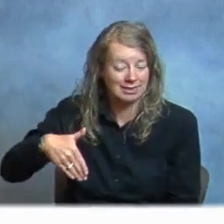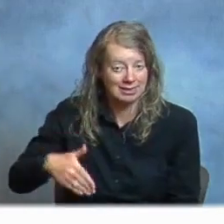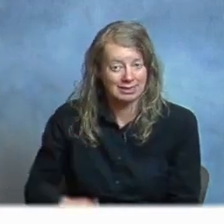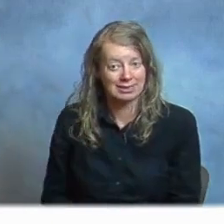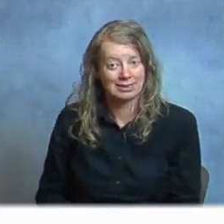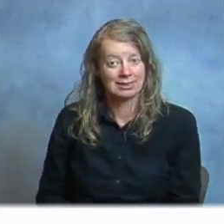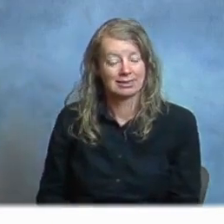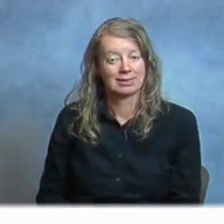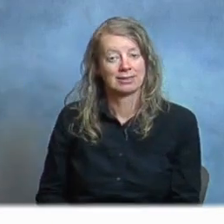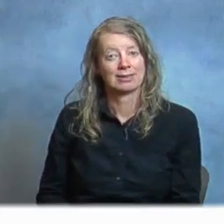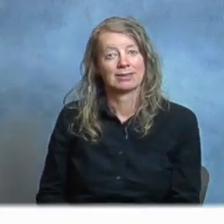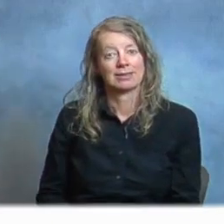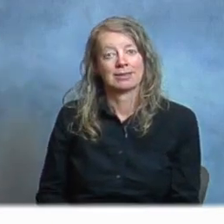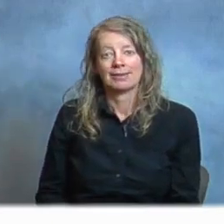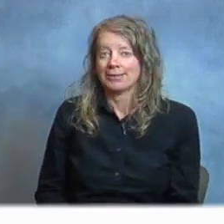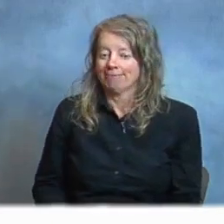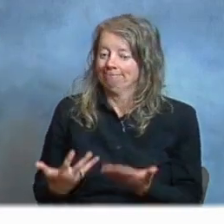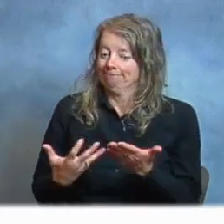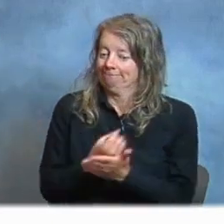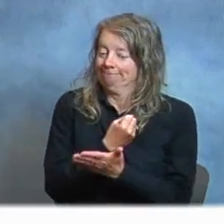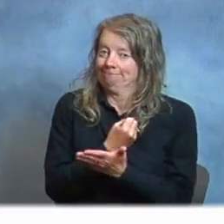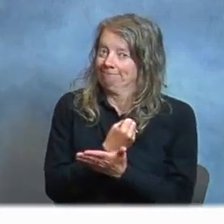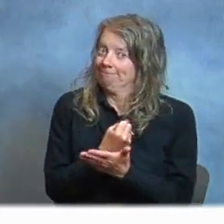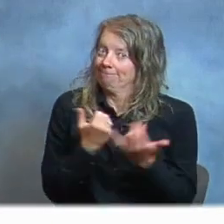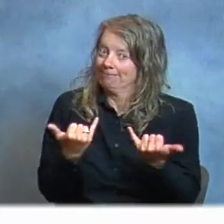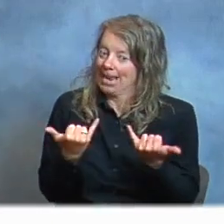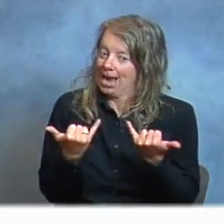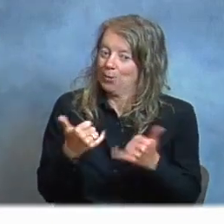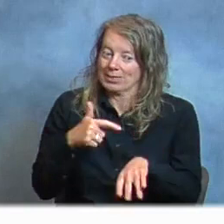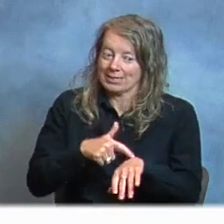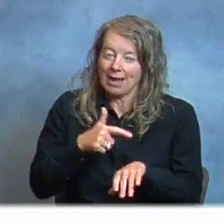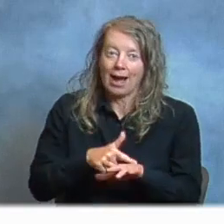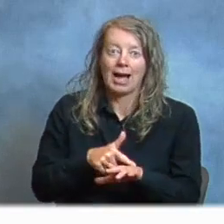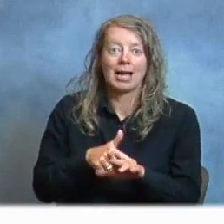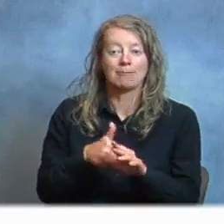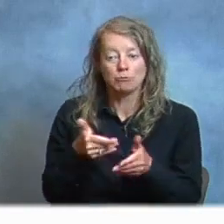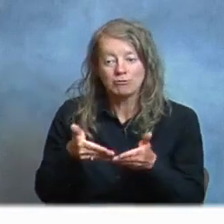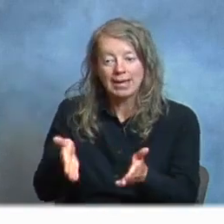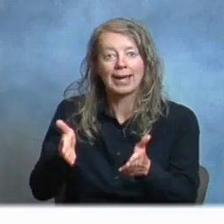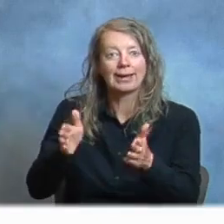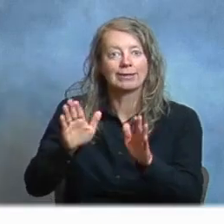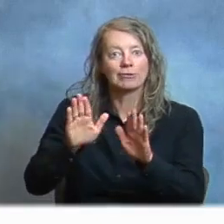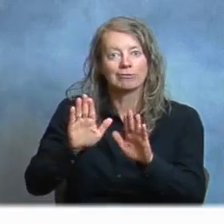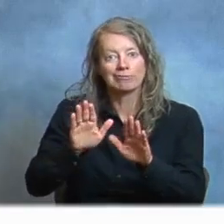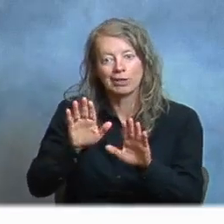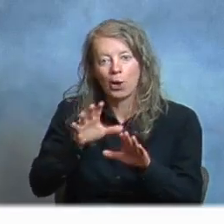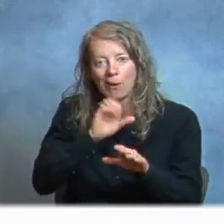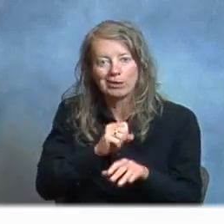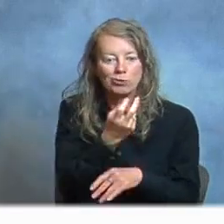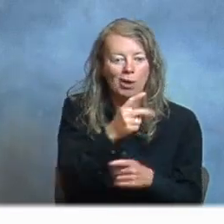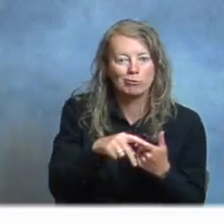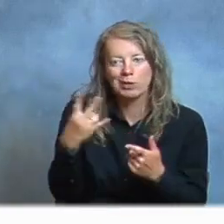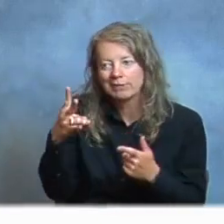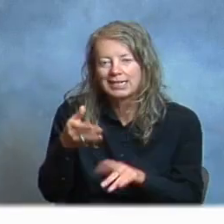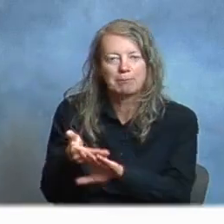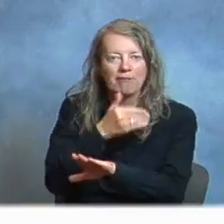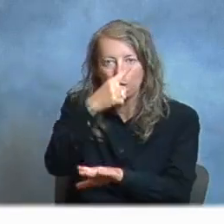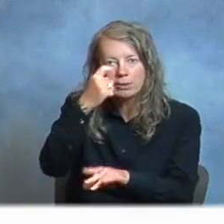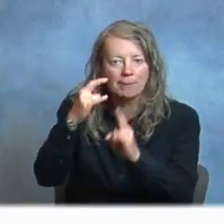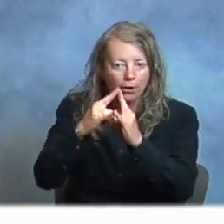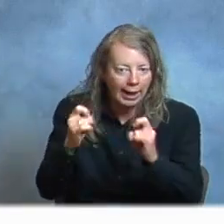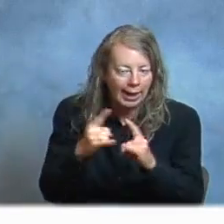just yet, you know, now's the time to get ahead of summer camps, vacation, and summer travel by getting